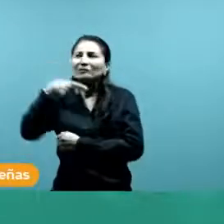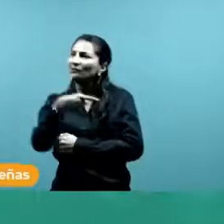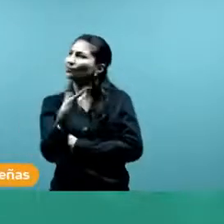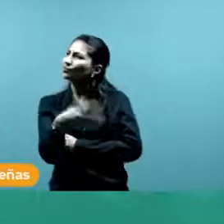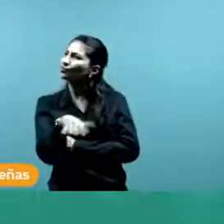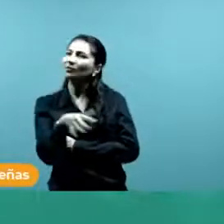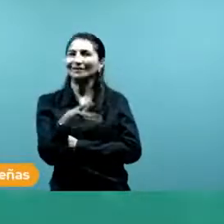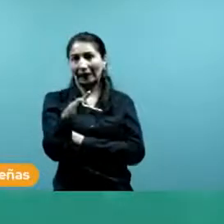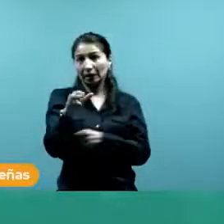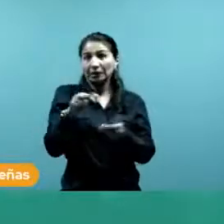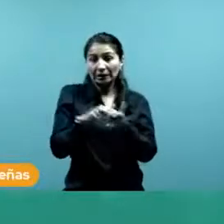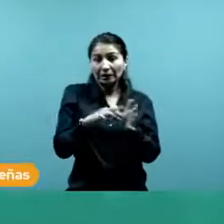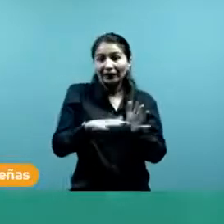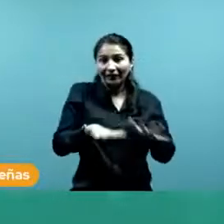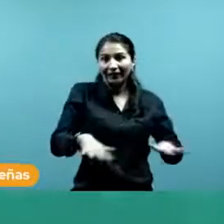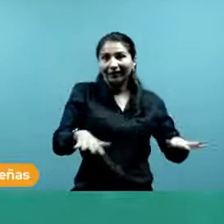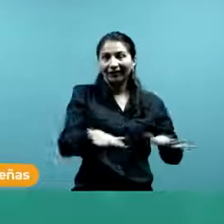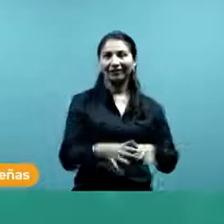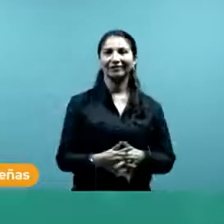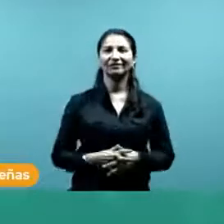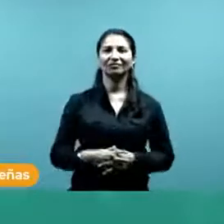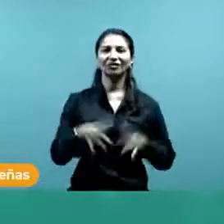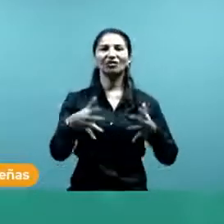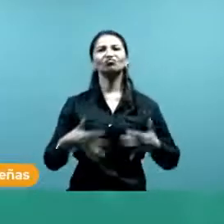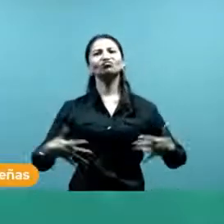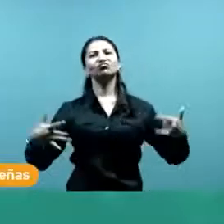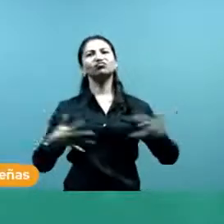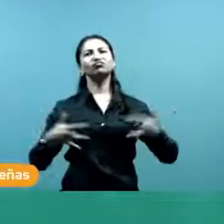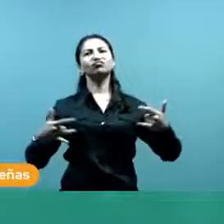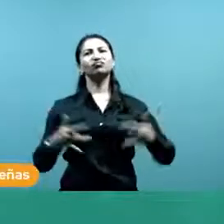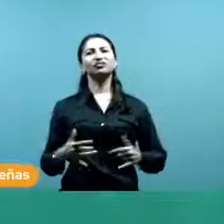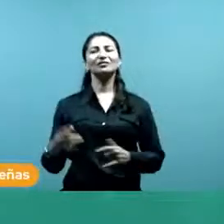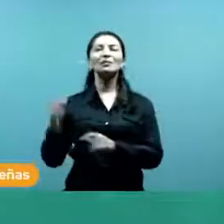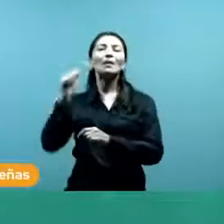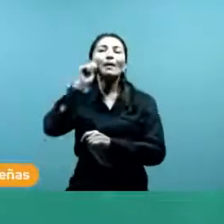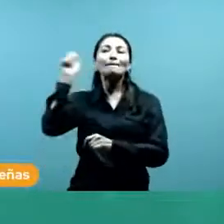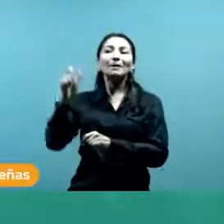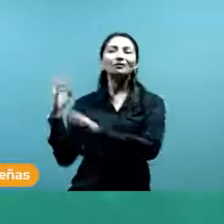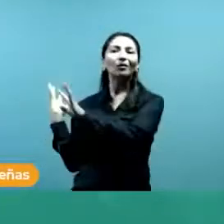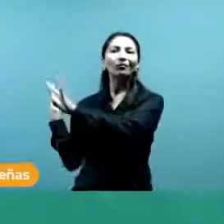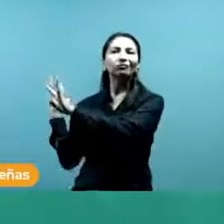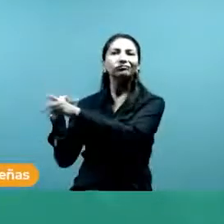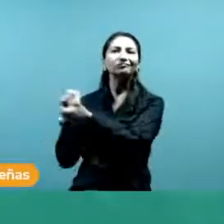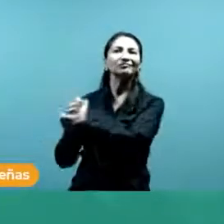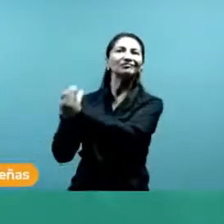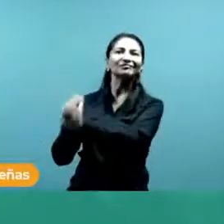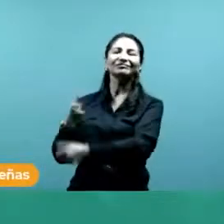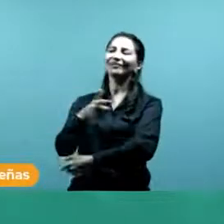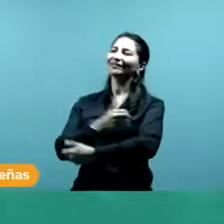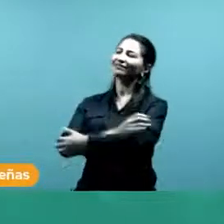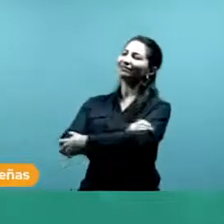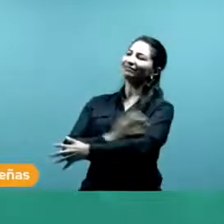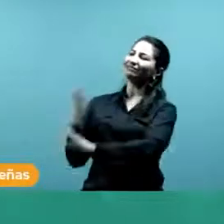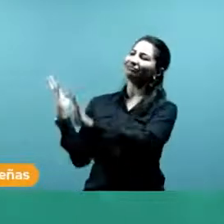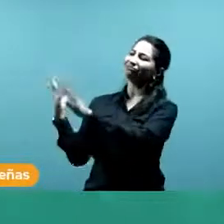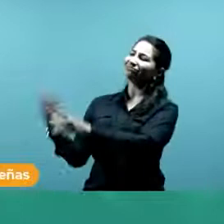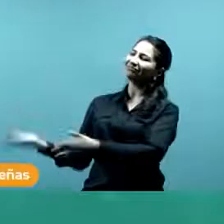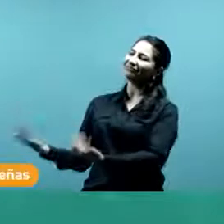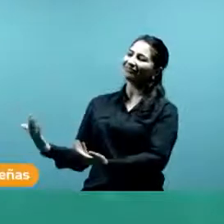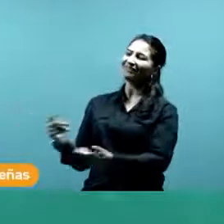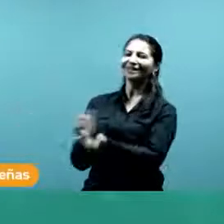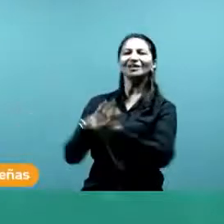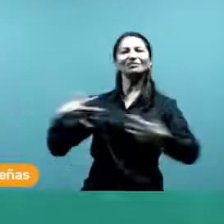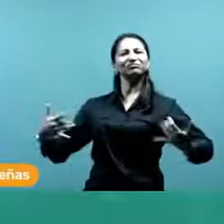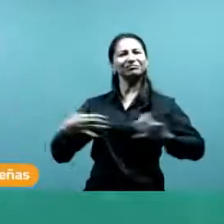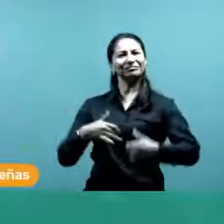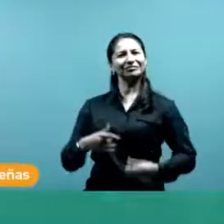estas personas estaban llegando a but Auschwitz. People like music, and so they organized